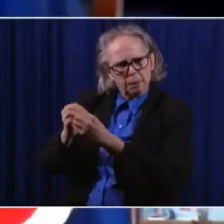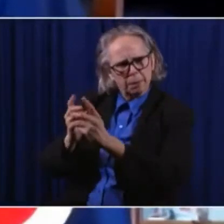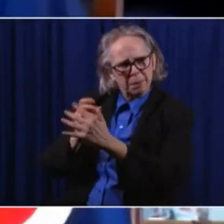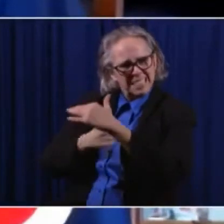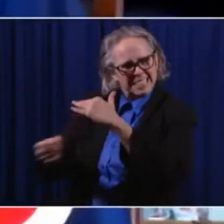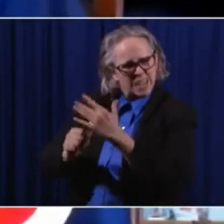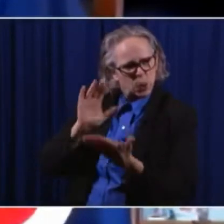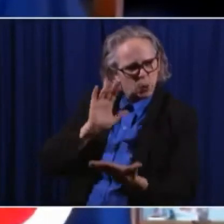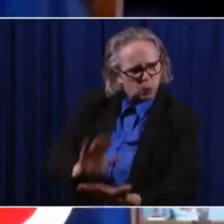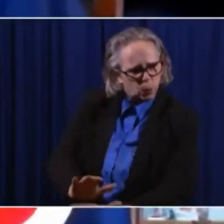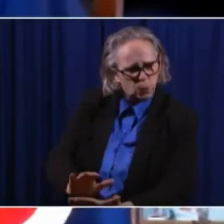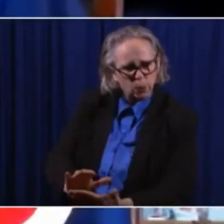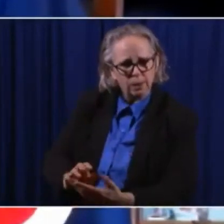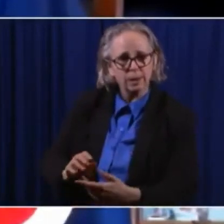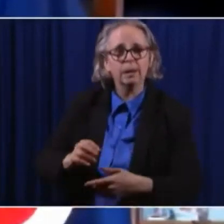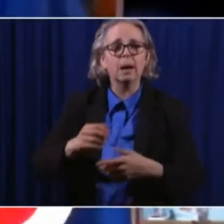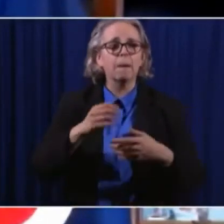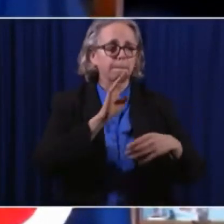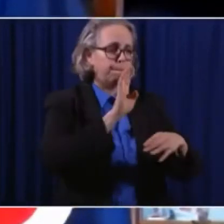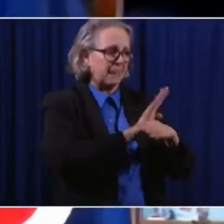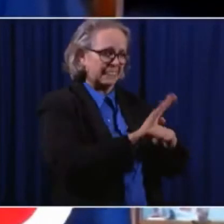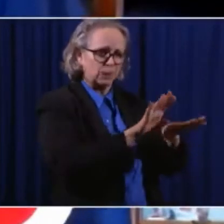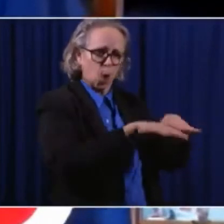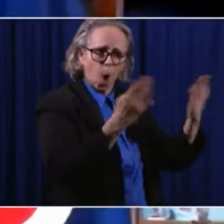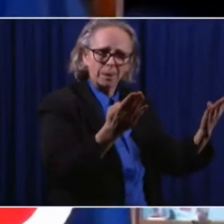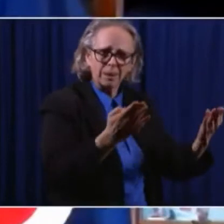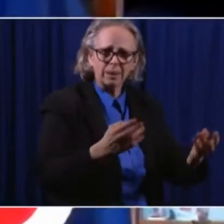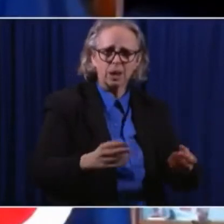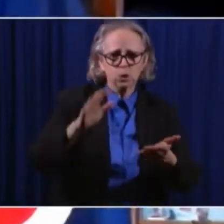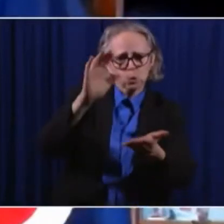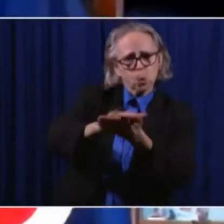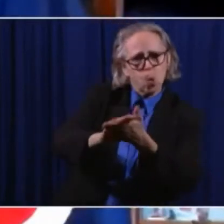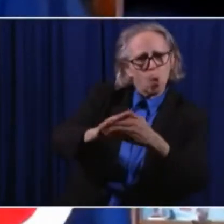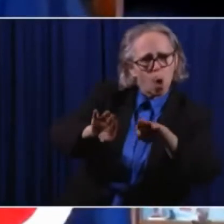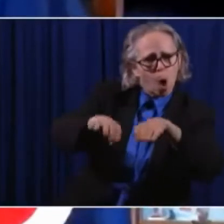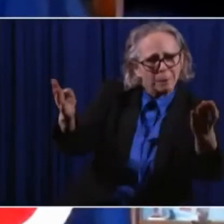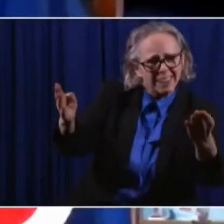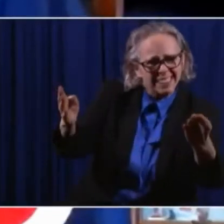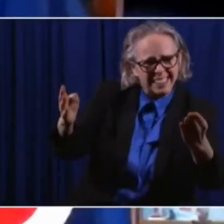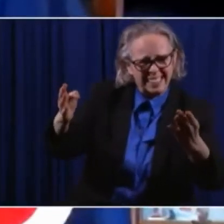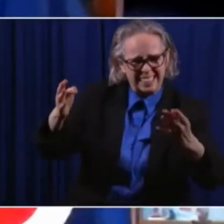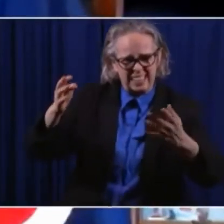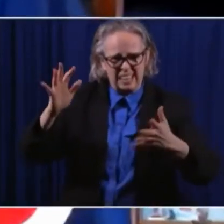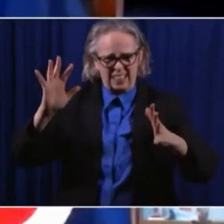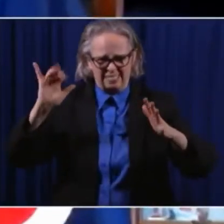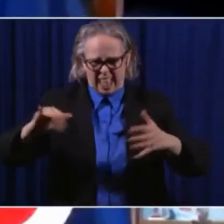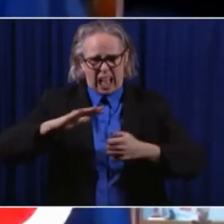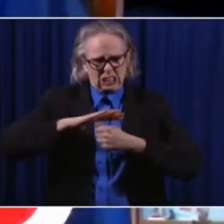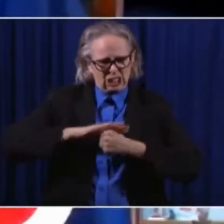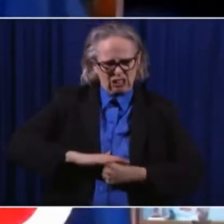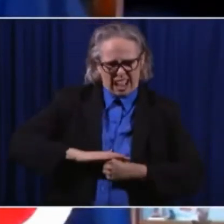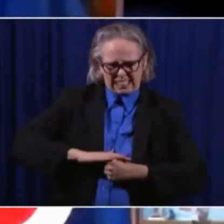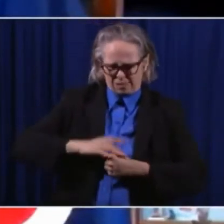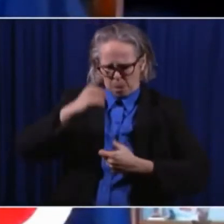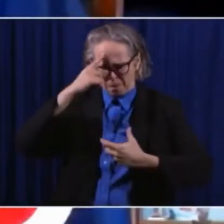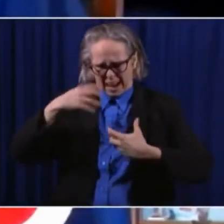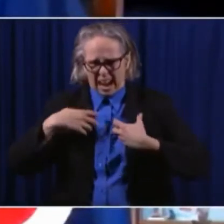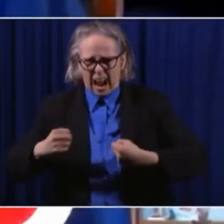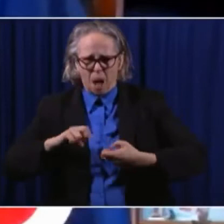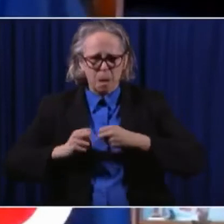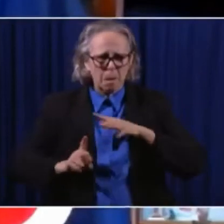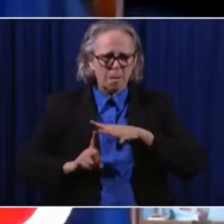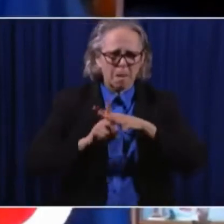educate kids, avoid the unintended consequences, anxiety and stress, and mental health issues, addiction and